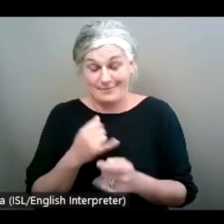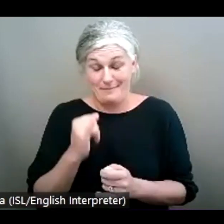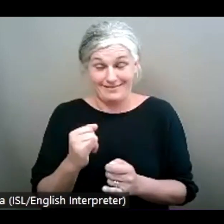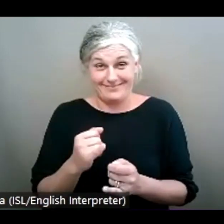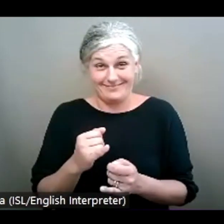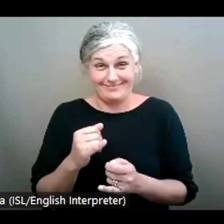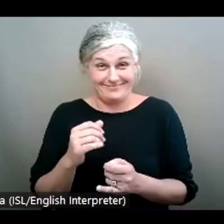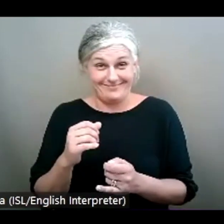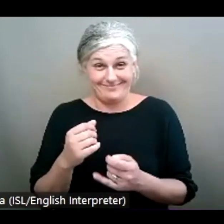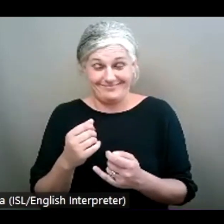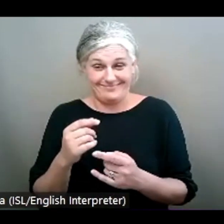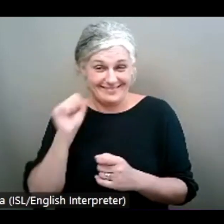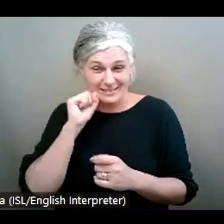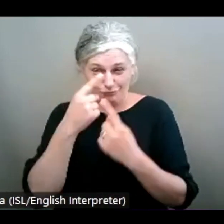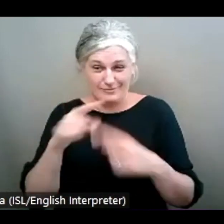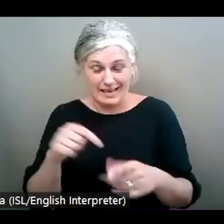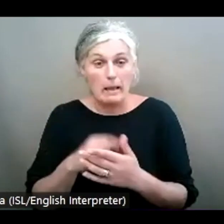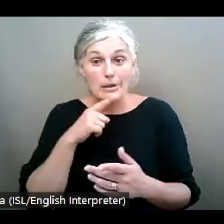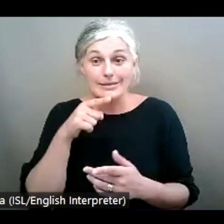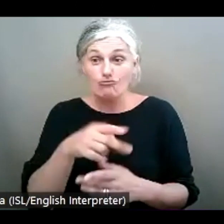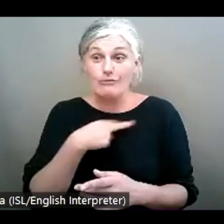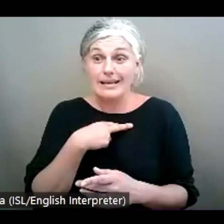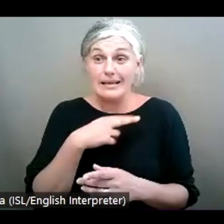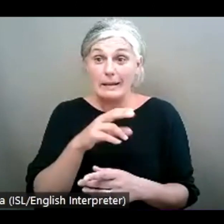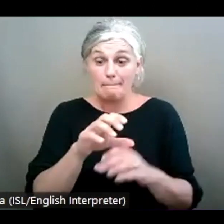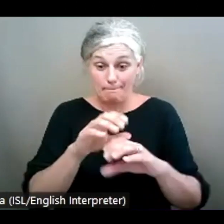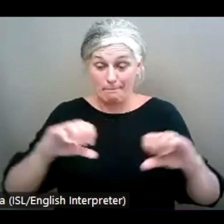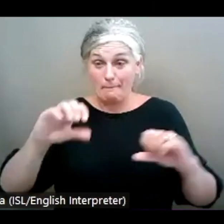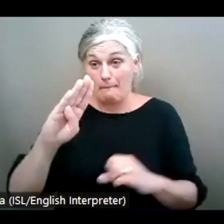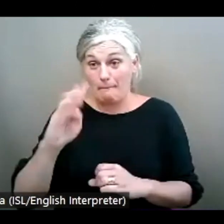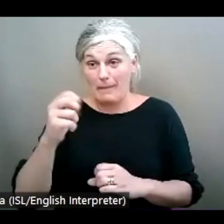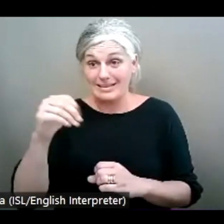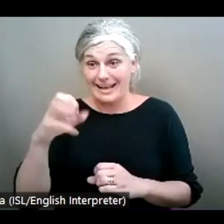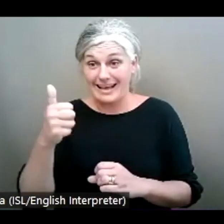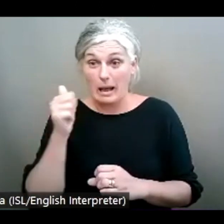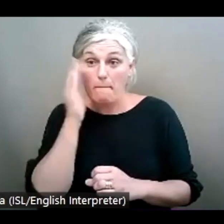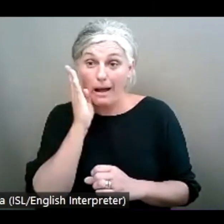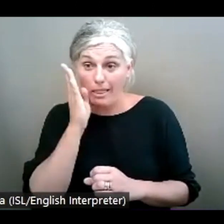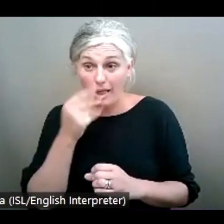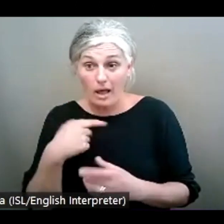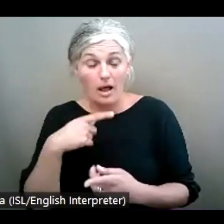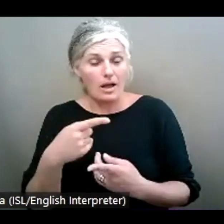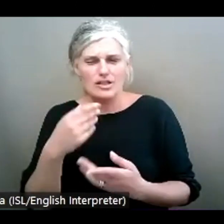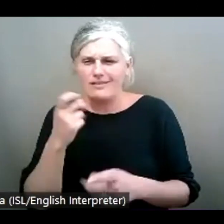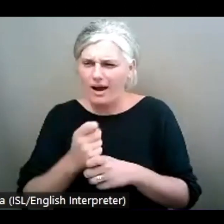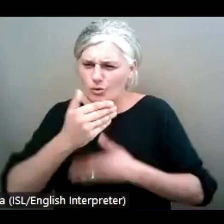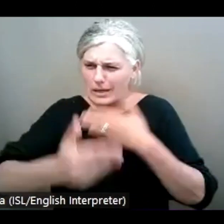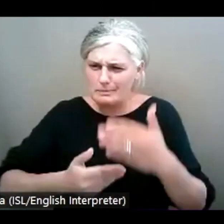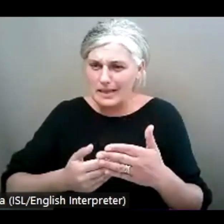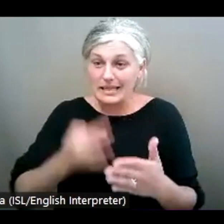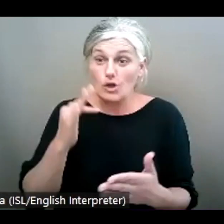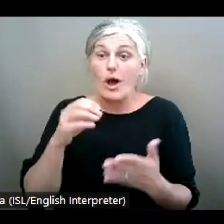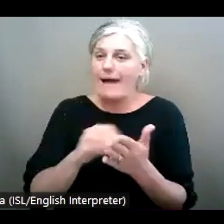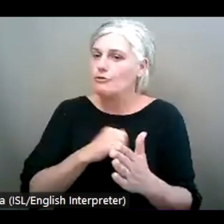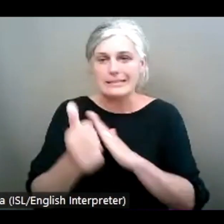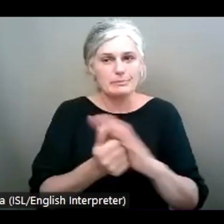it's a banana. And it's hard, difficult to describe until you actually experience it. So I